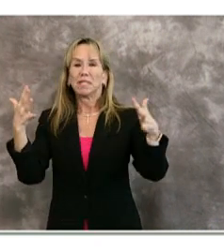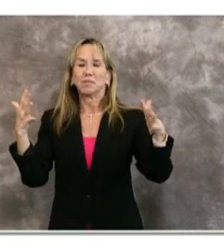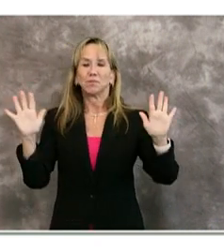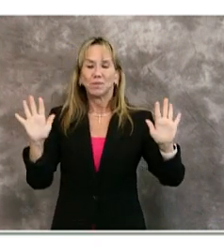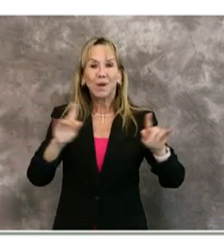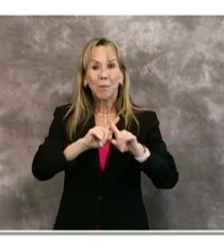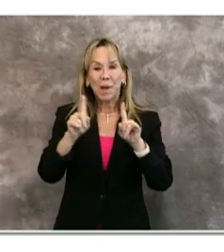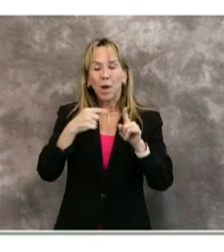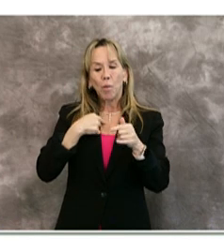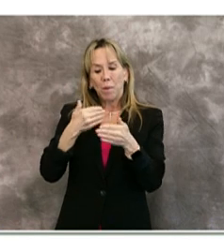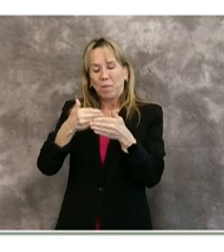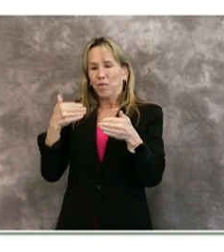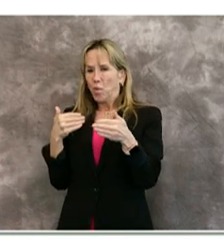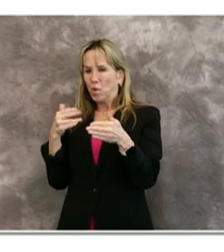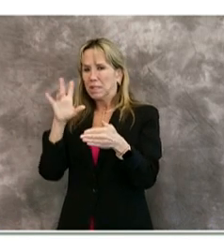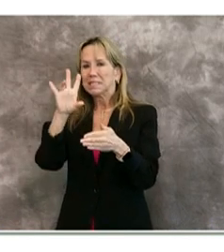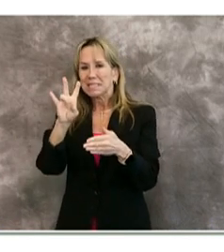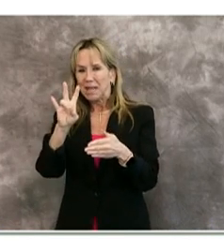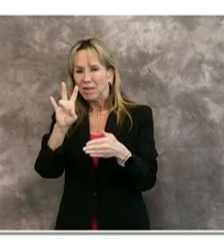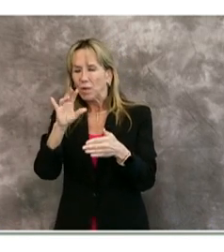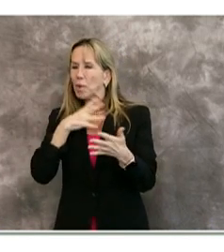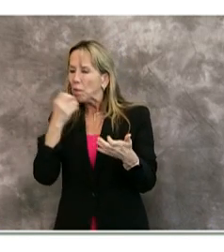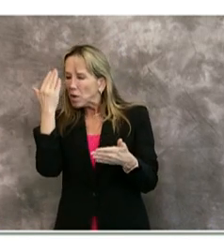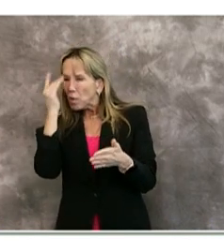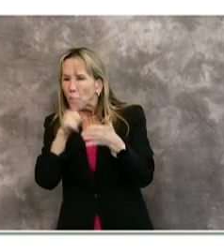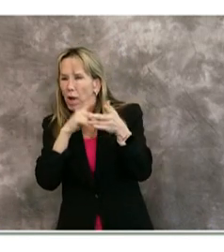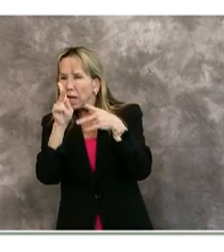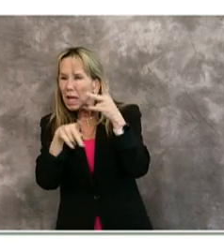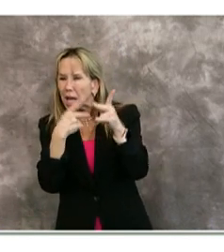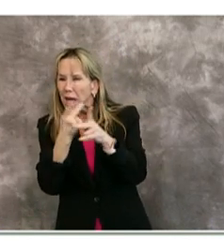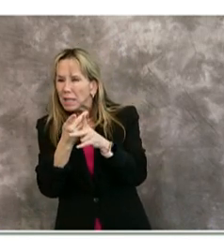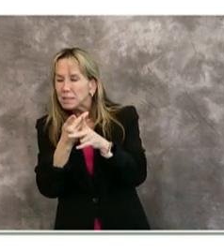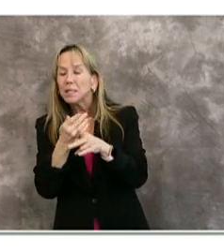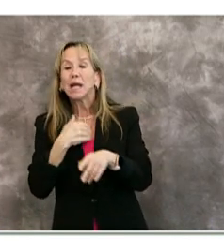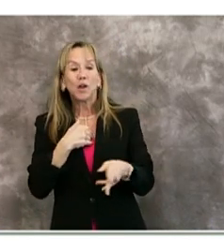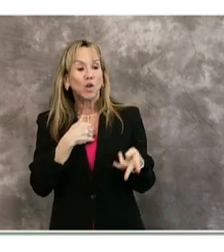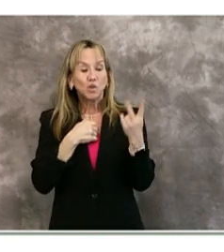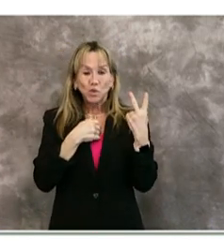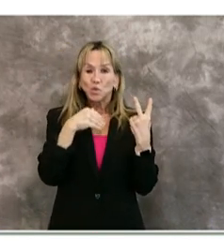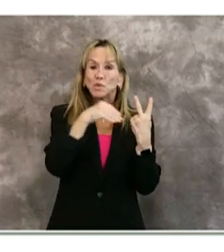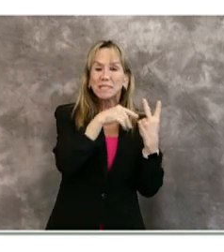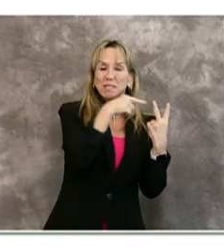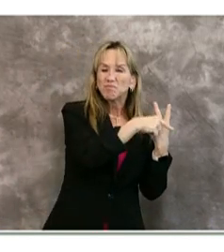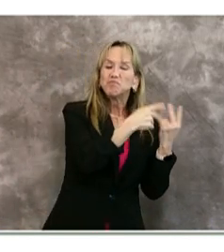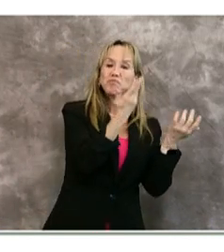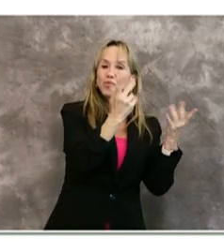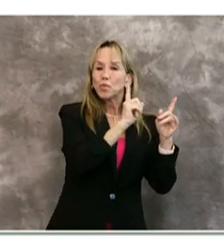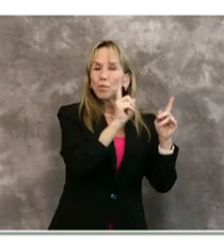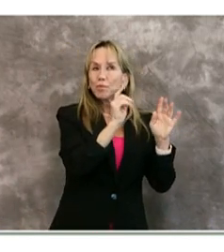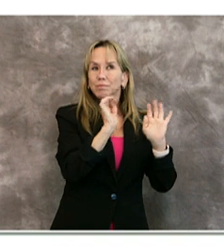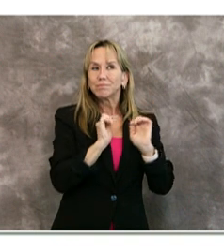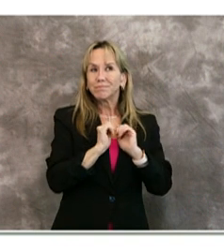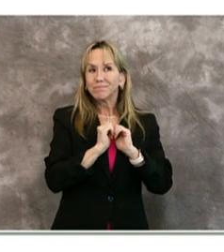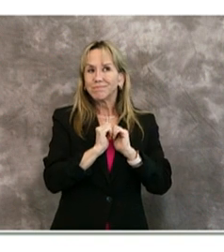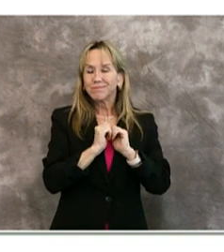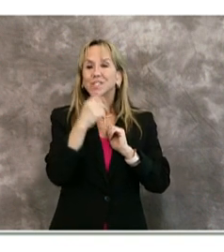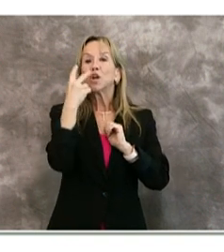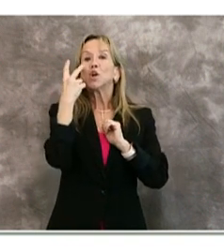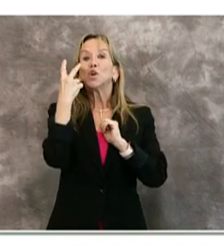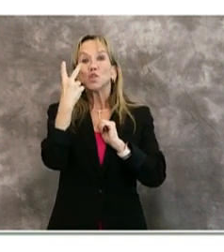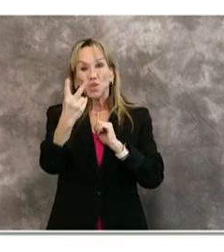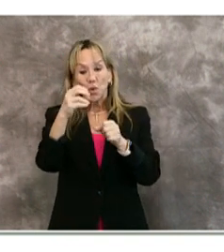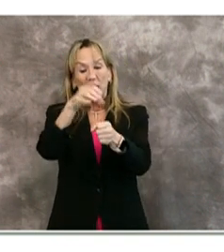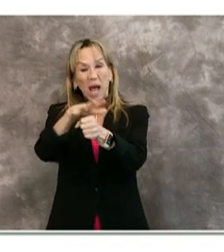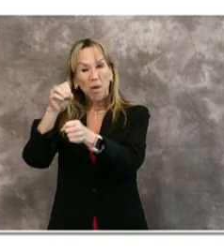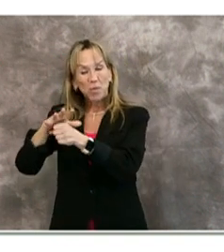there, we're looking at the types of outbreaks. So we've had 2 outbreaks in residents, 2 outbreaks in